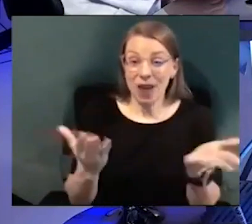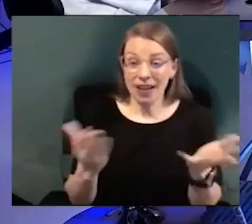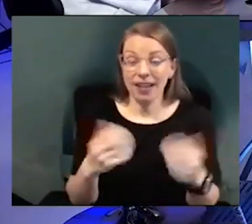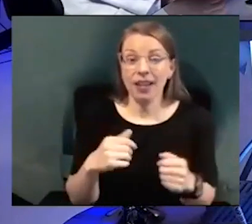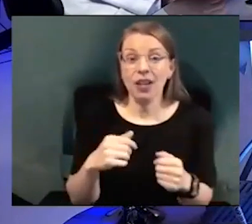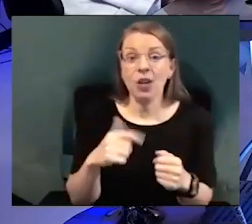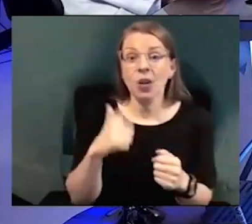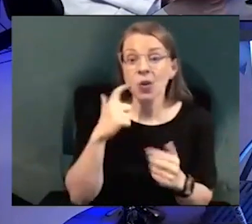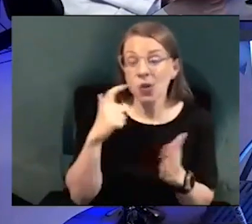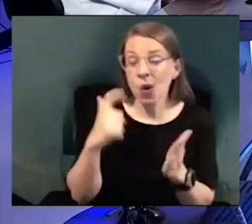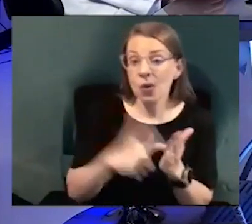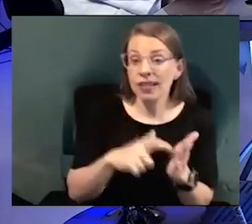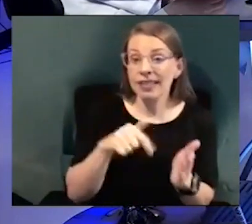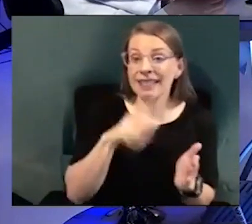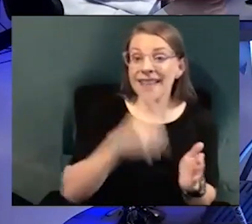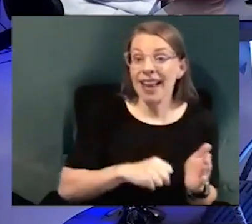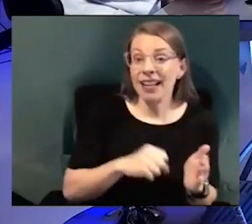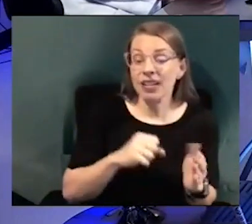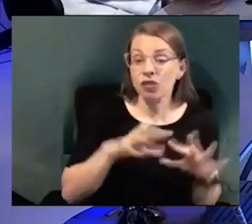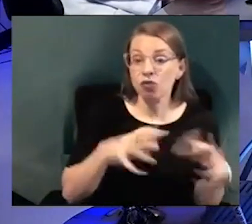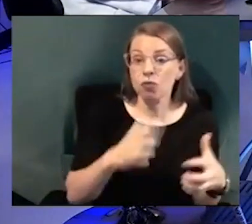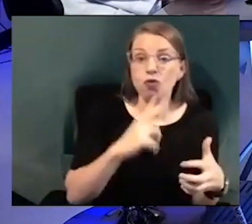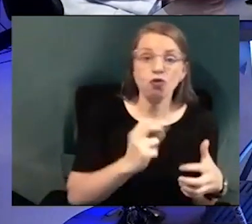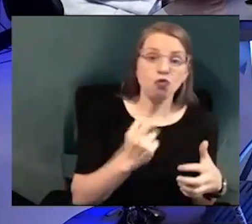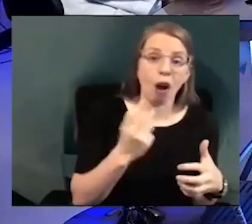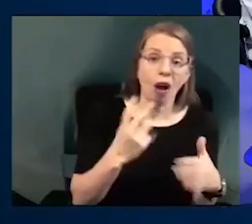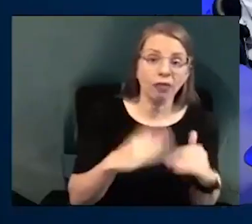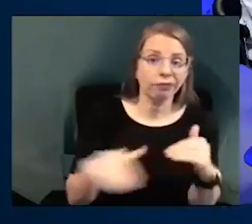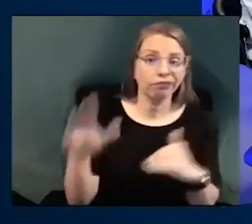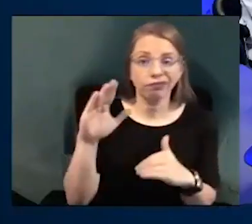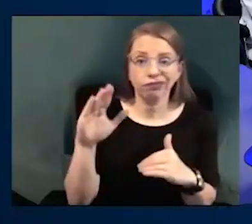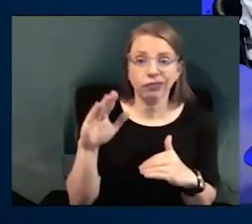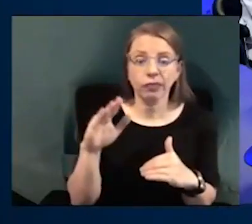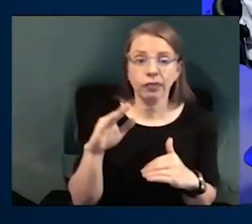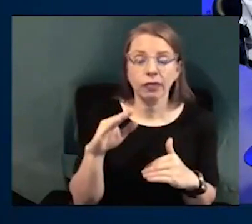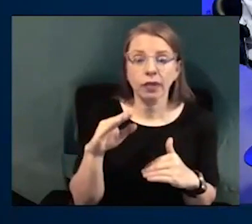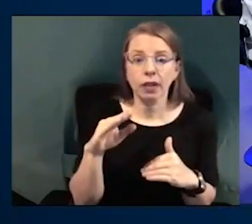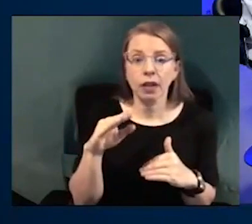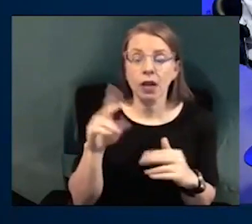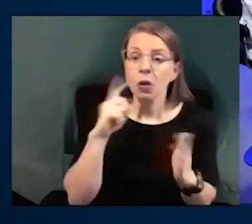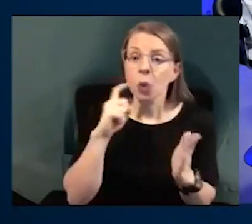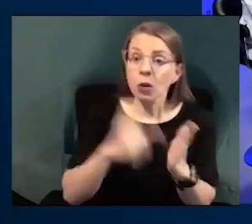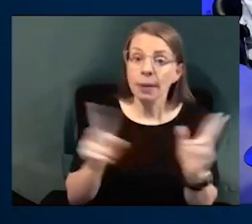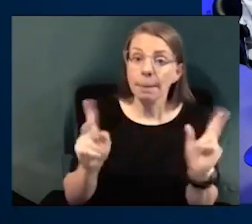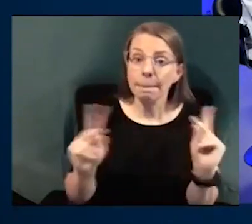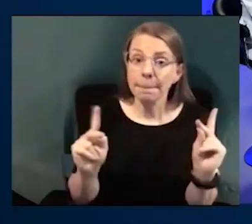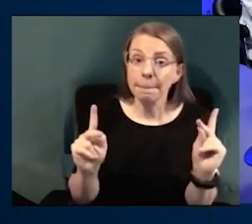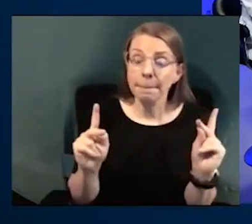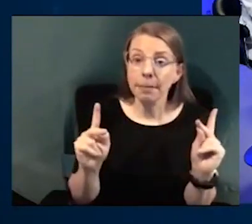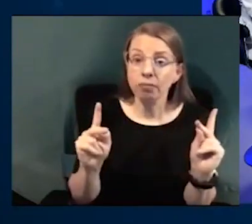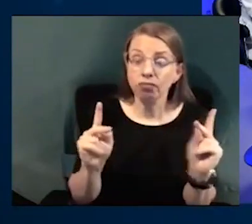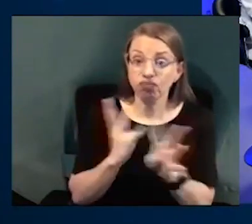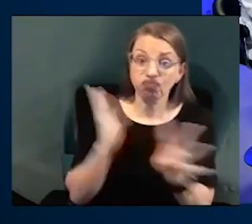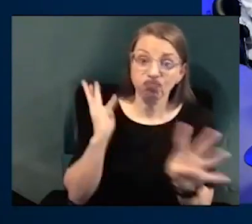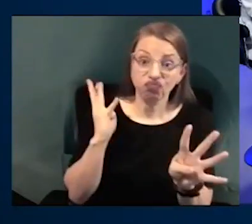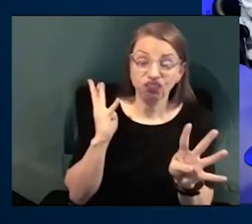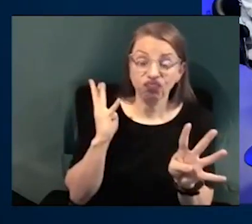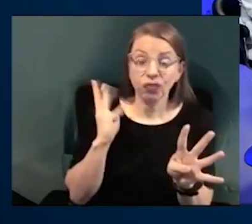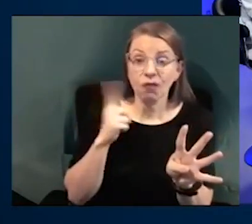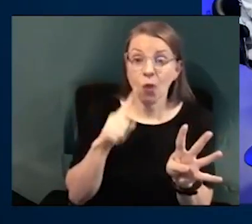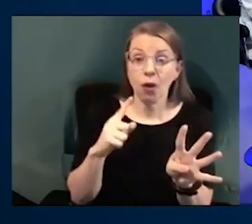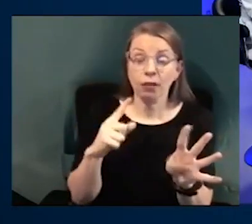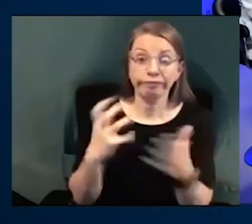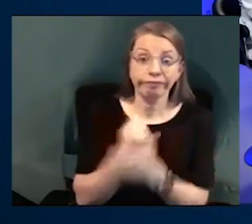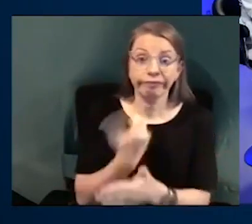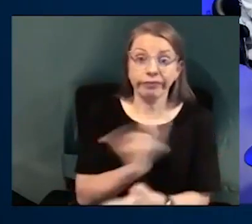this age group, 12 to 18, are we seeing people lining up to get that vaccine, or is even interest in